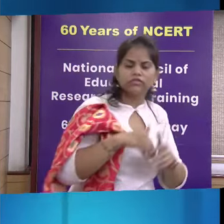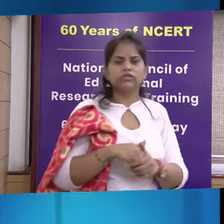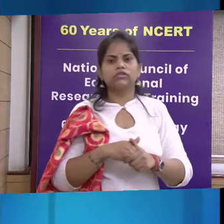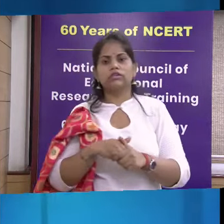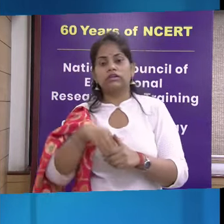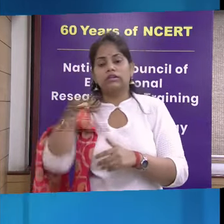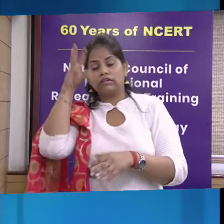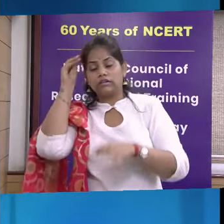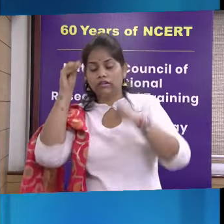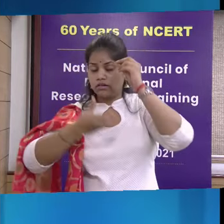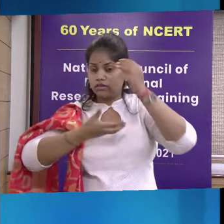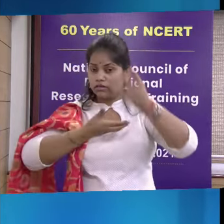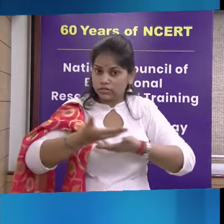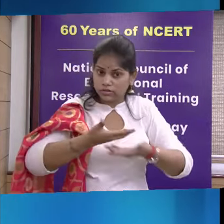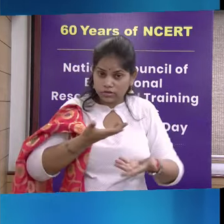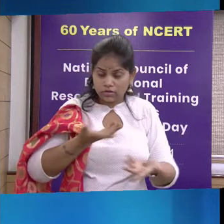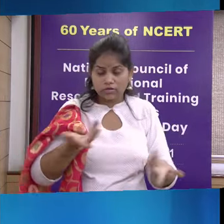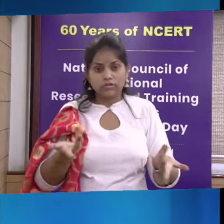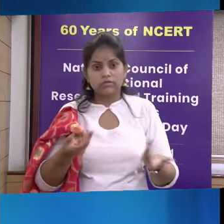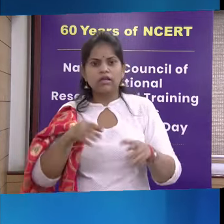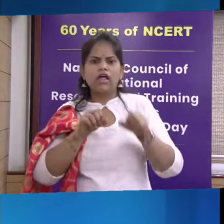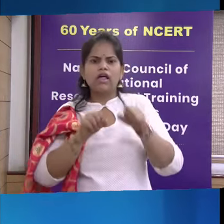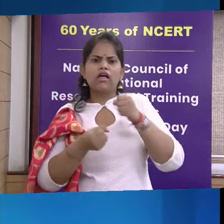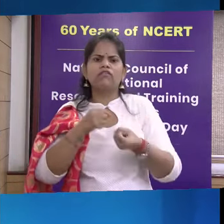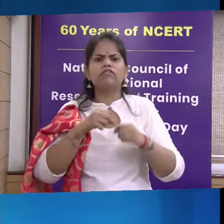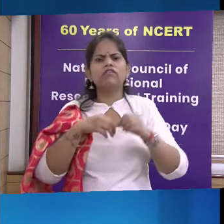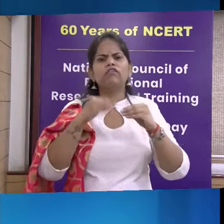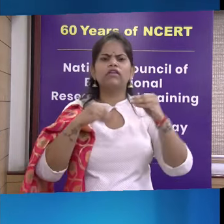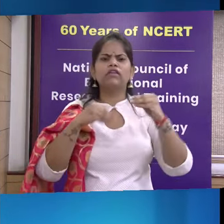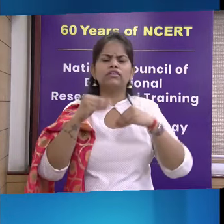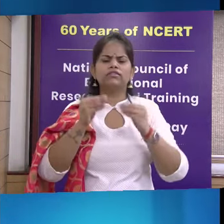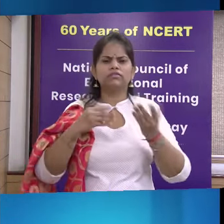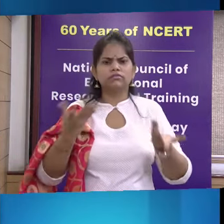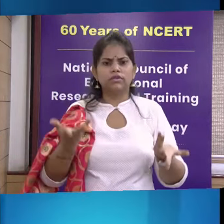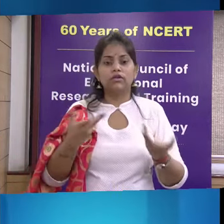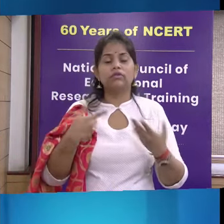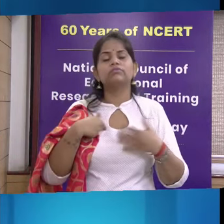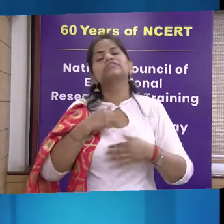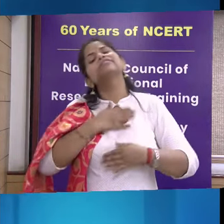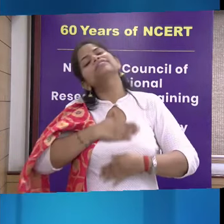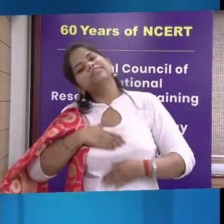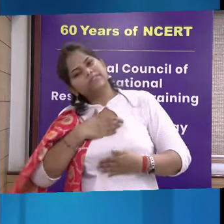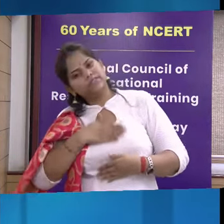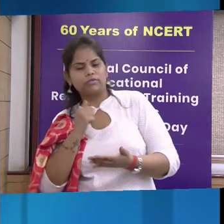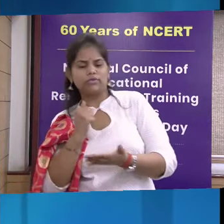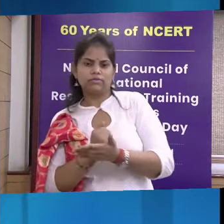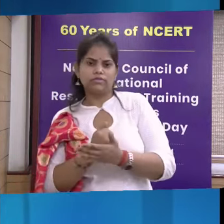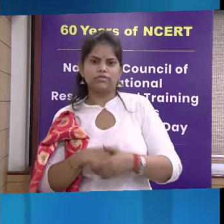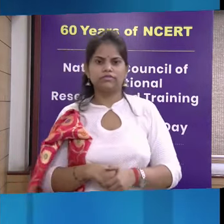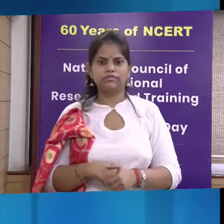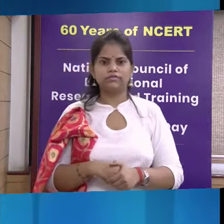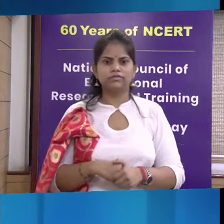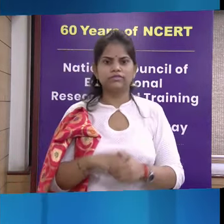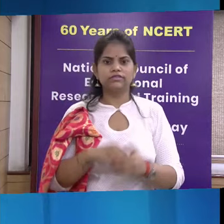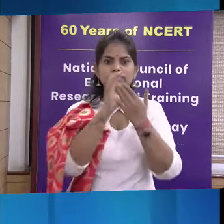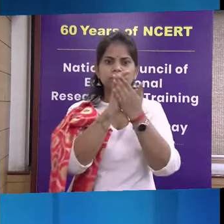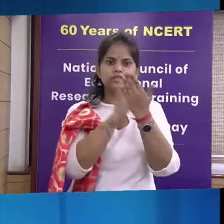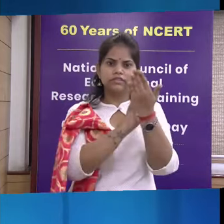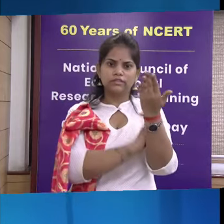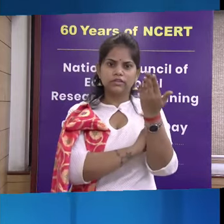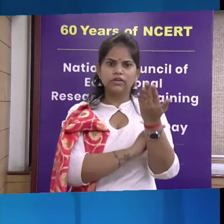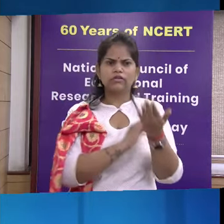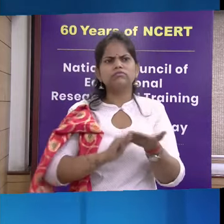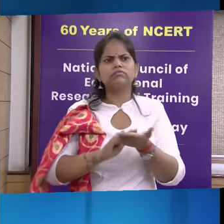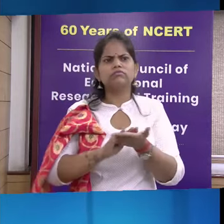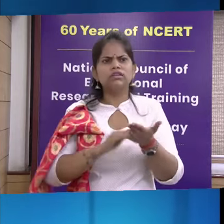learner-centered, discussion-based, flexible, and of course, enjoyable. The curriculum must include basic arts,